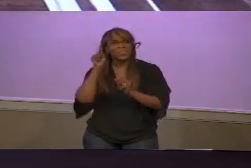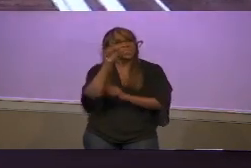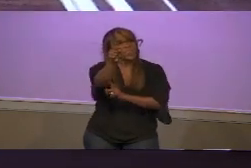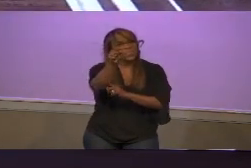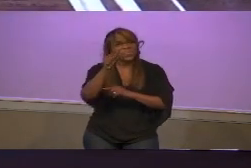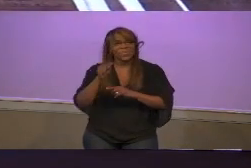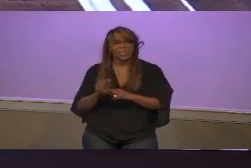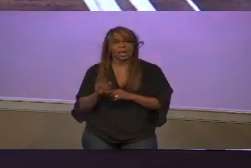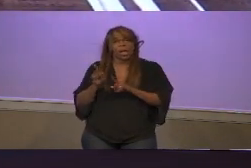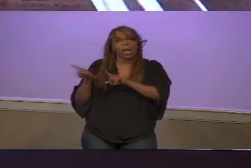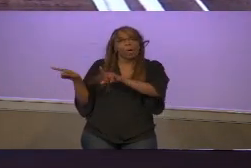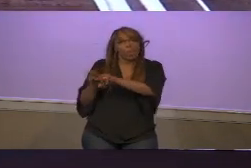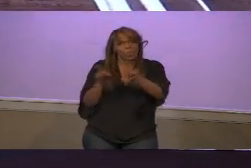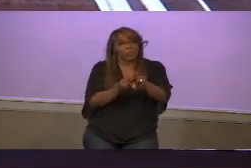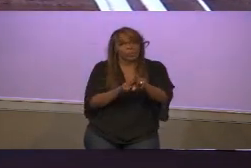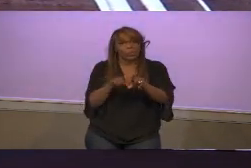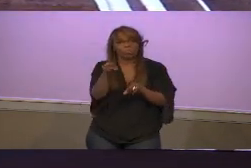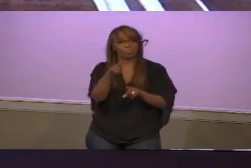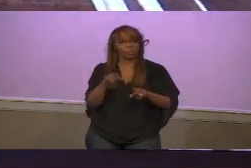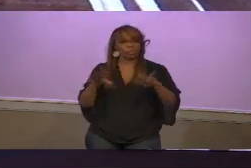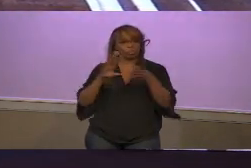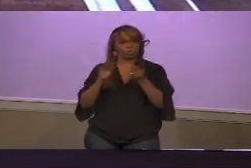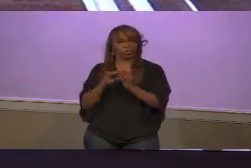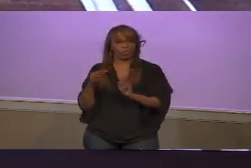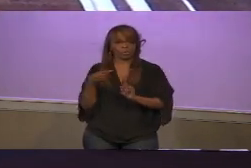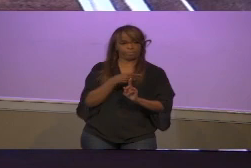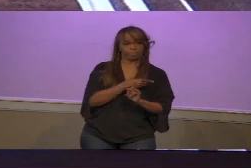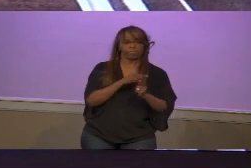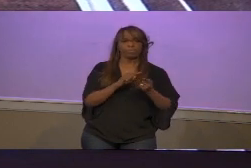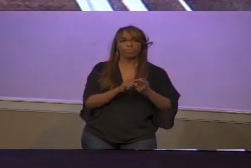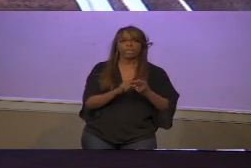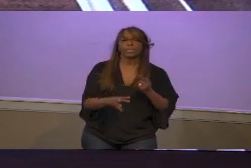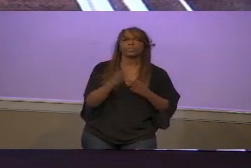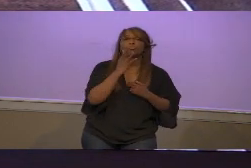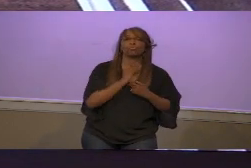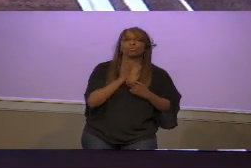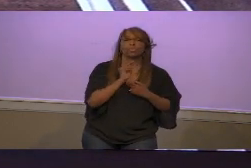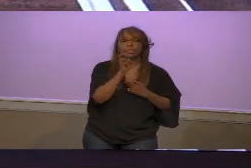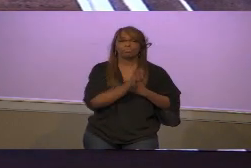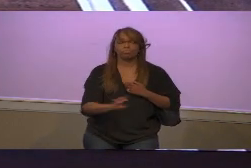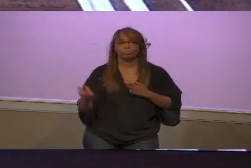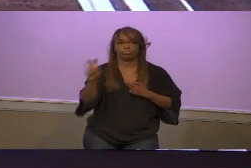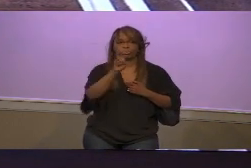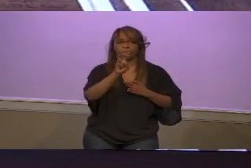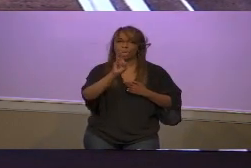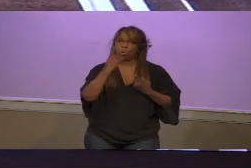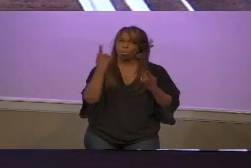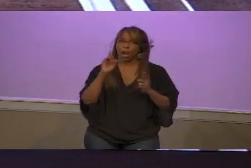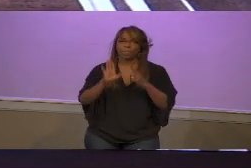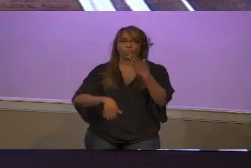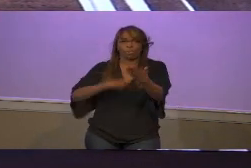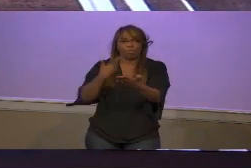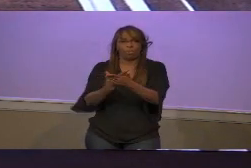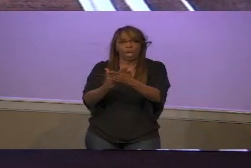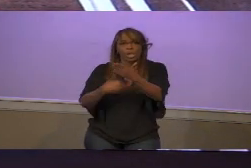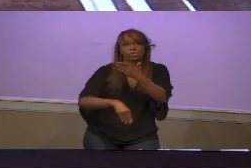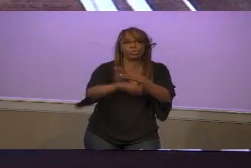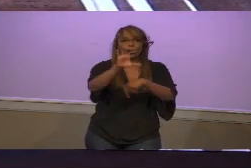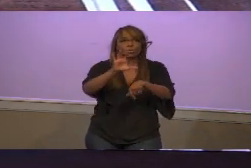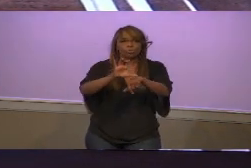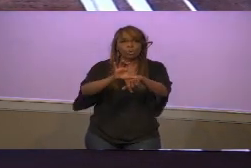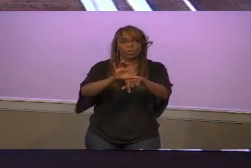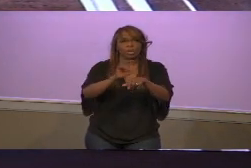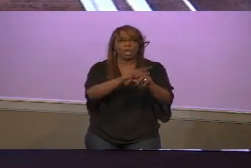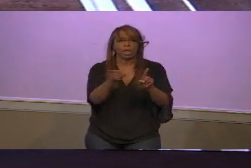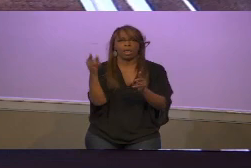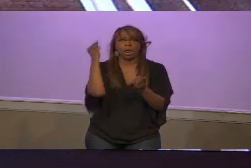was with these Jewish pilgrims as they enter into their temple and think about all the